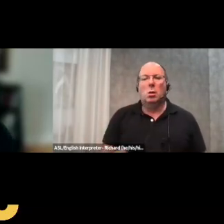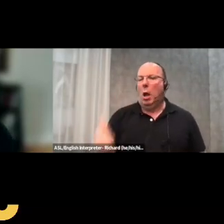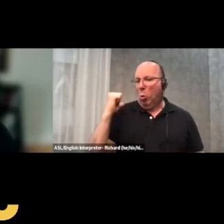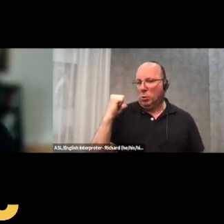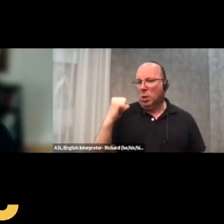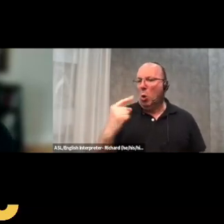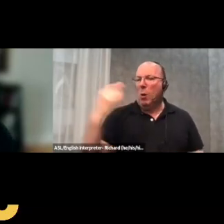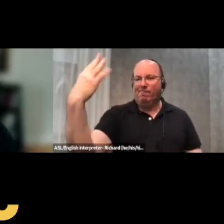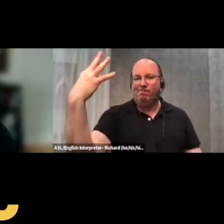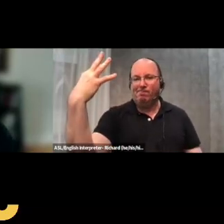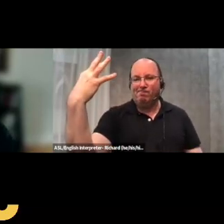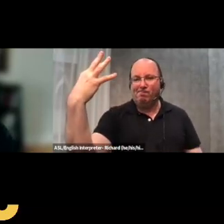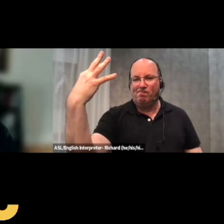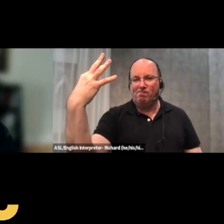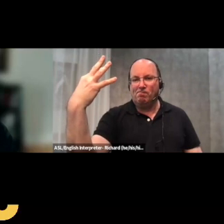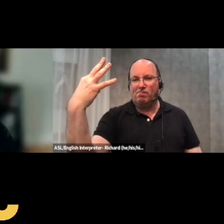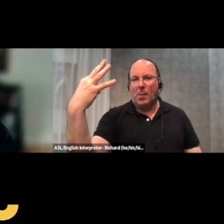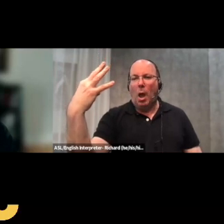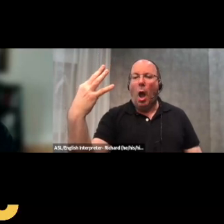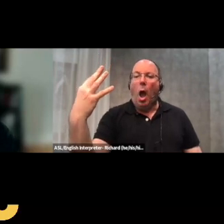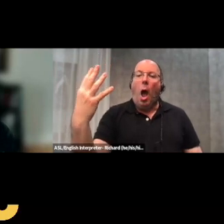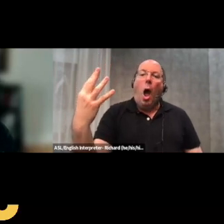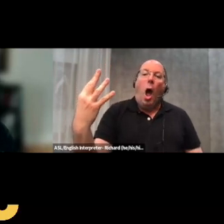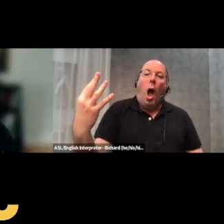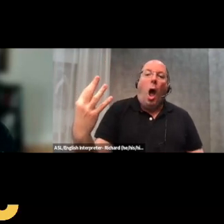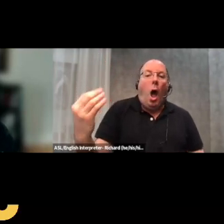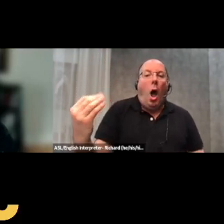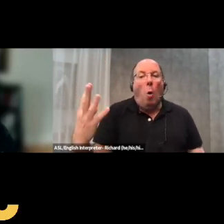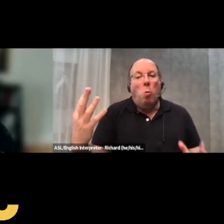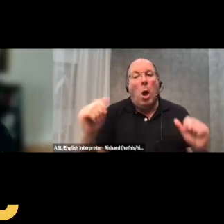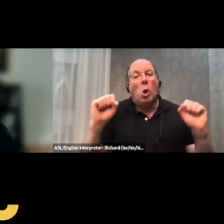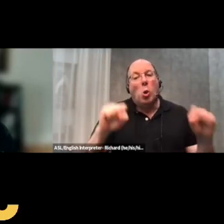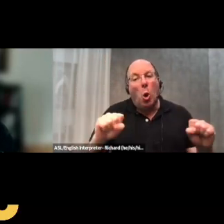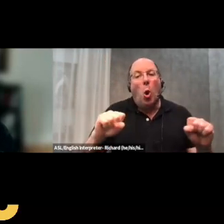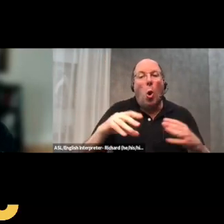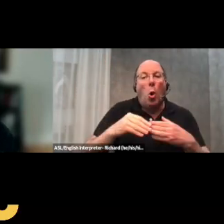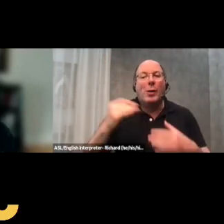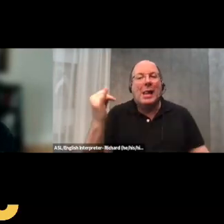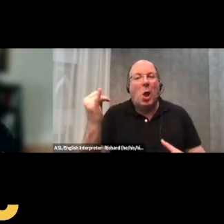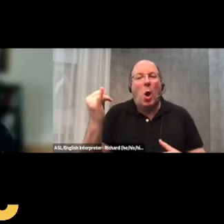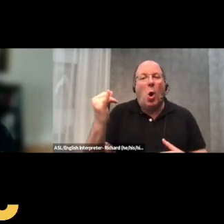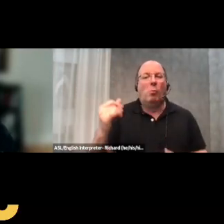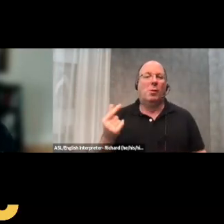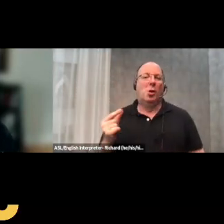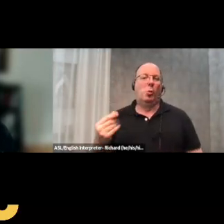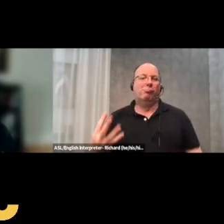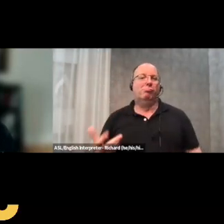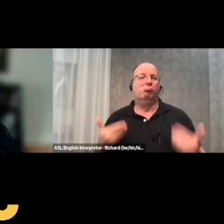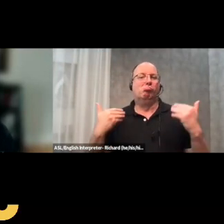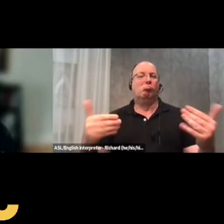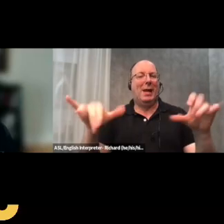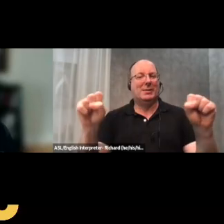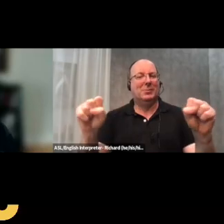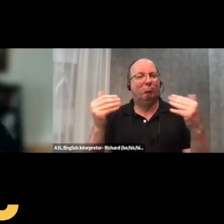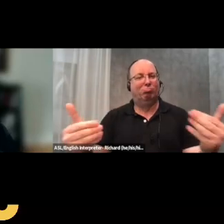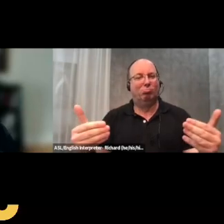to do is a red light. Something I'm open to but not 100% on board with is like a yellow light, and then green light's obviously, you know, what's